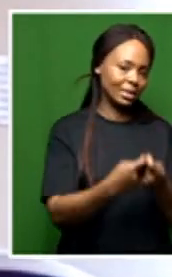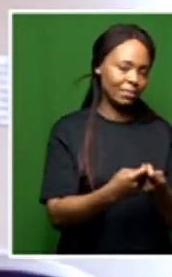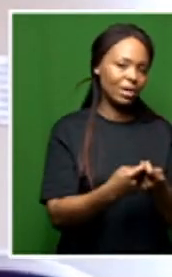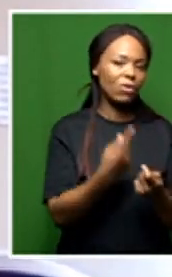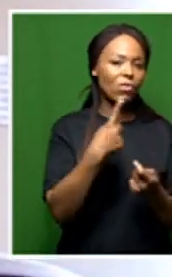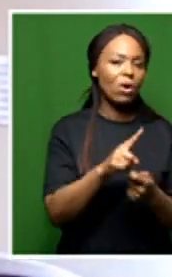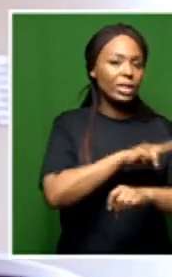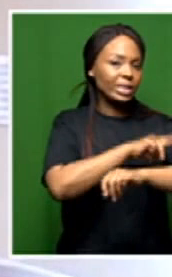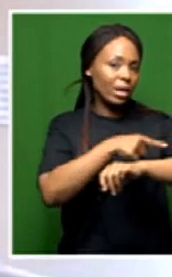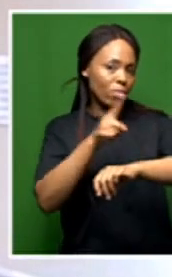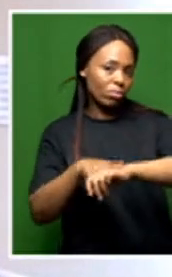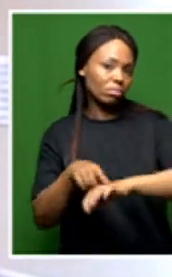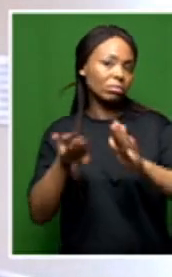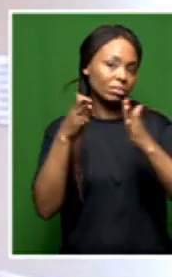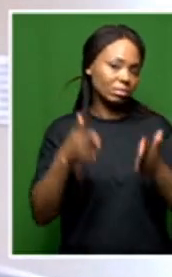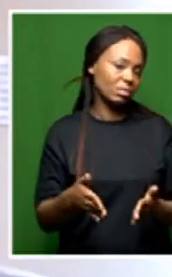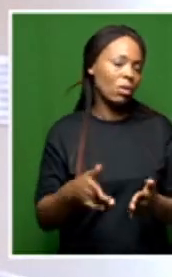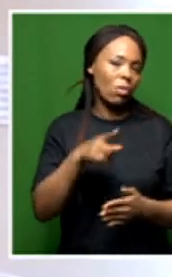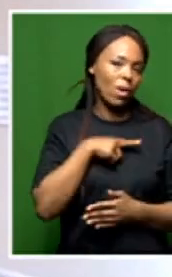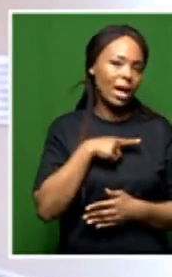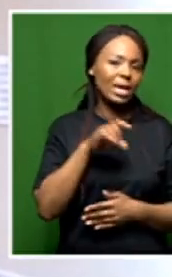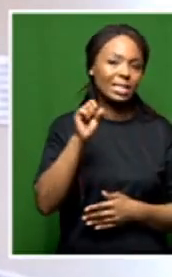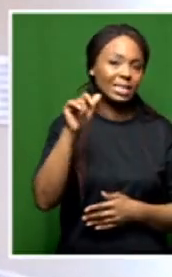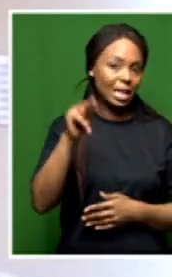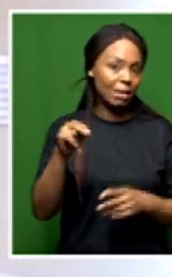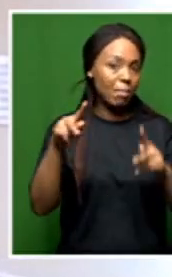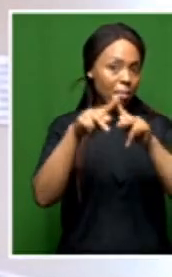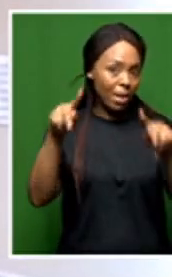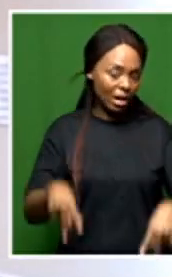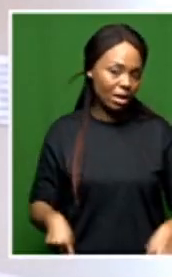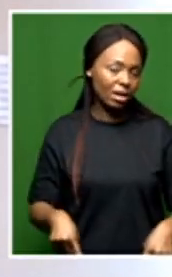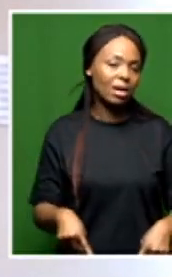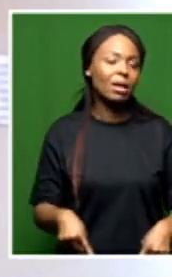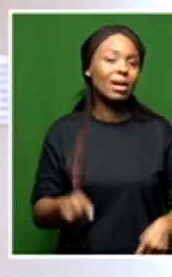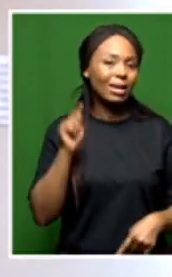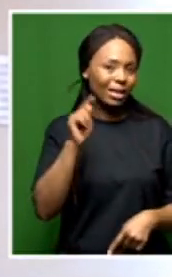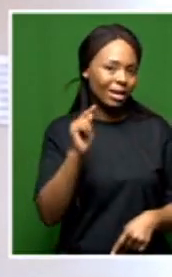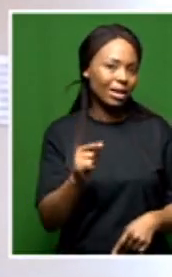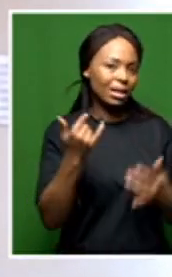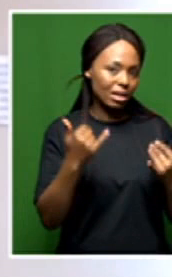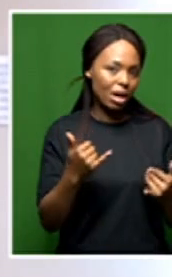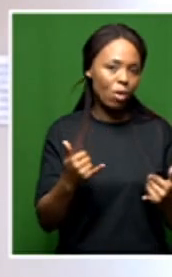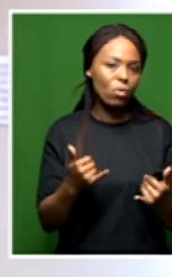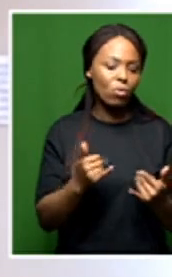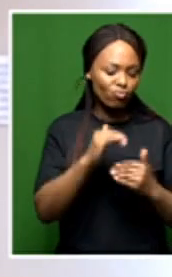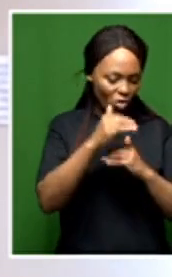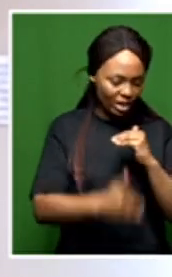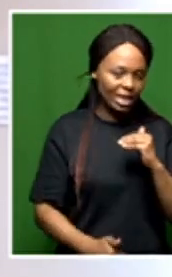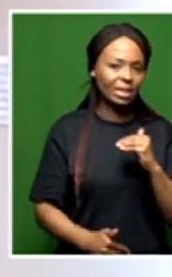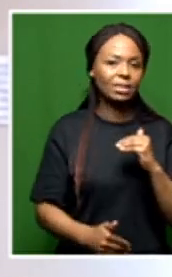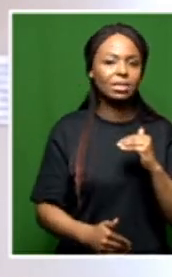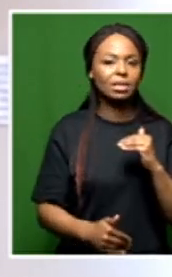Table Mountain National Park because we believe at SANPark, key to operation is an area integrity which puts emphasis on protecting